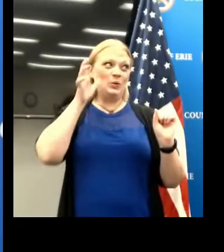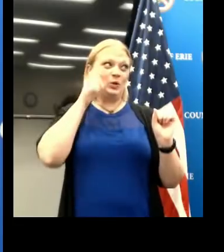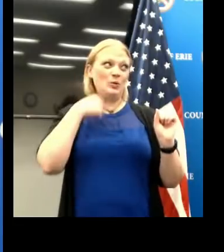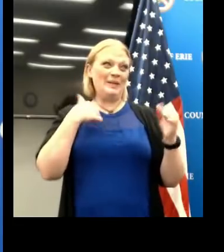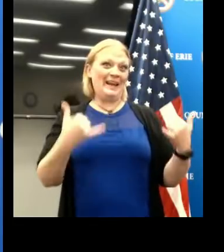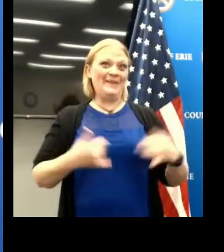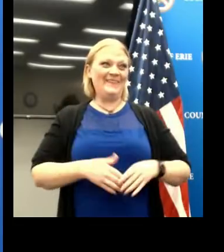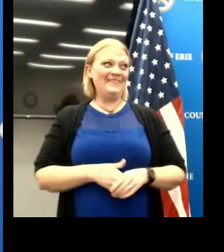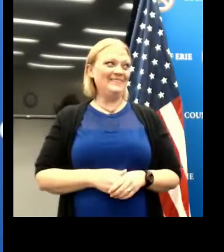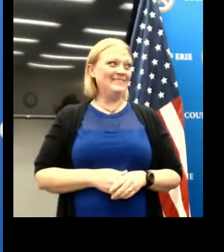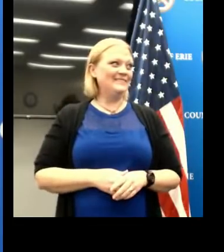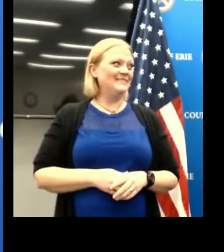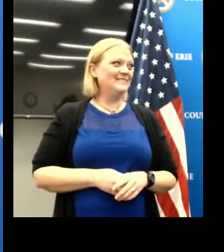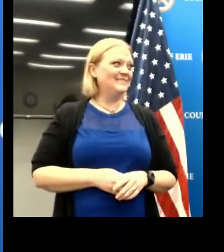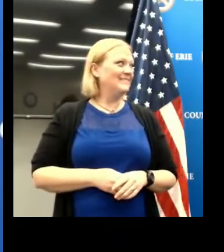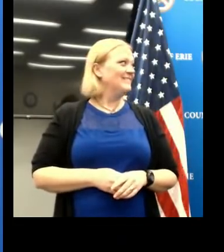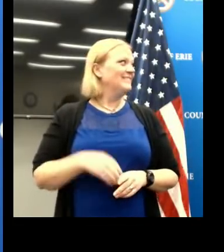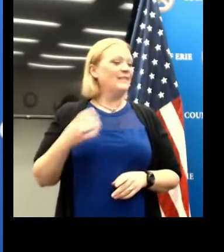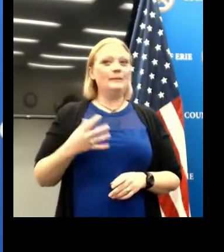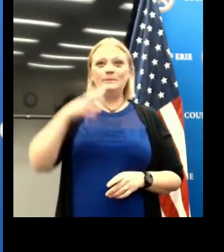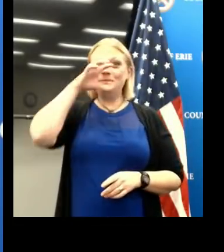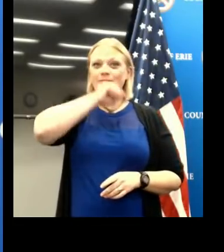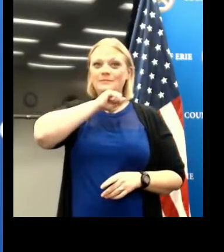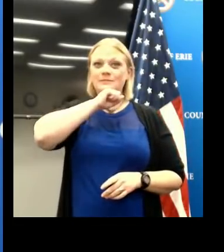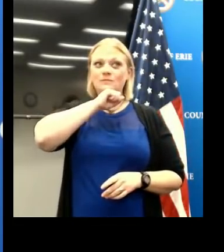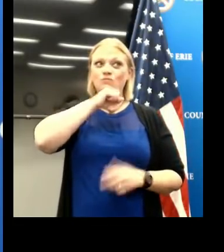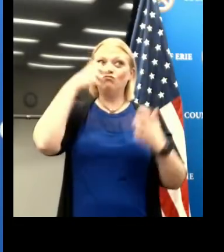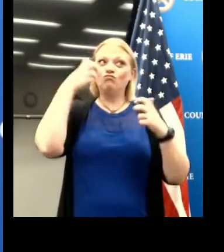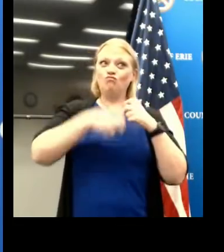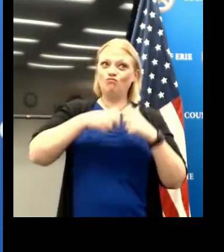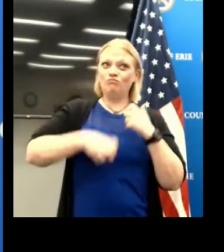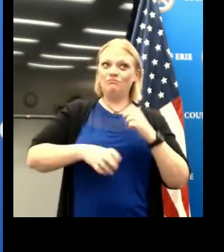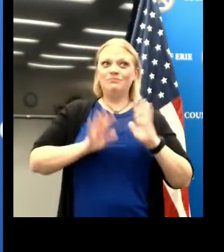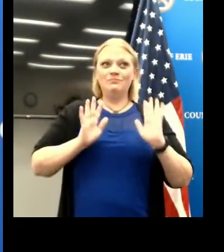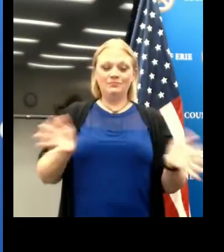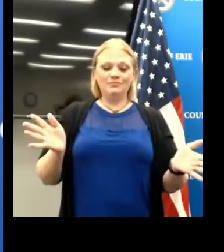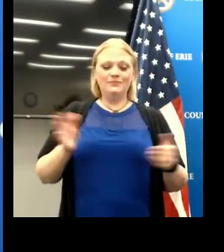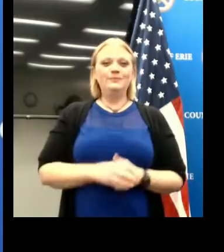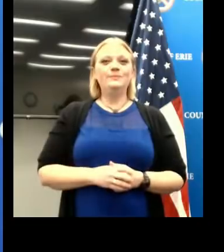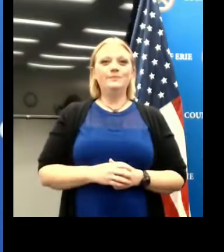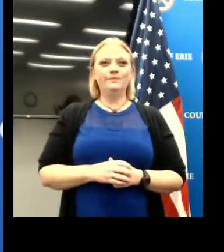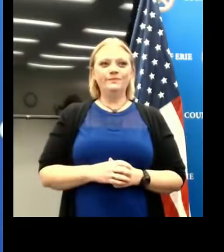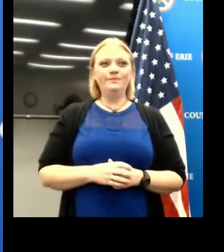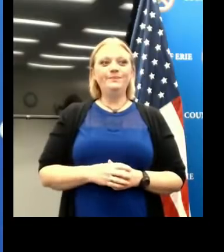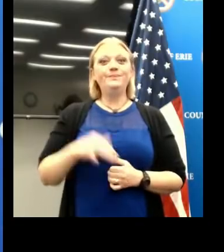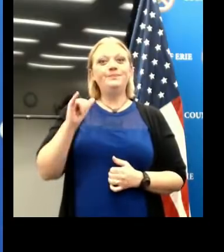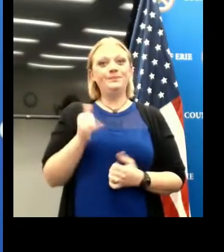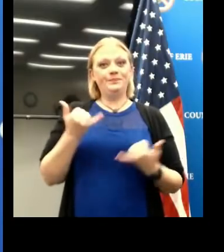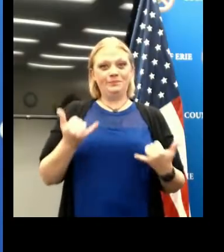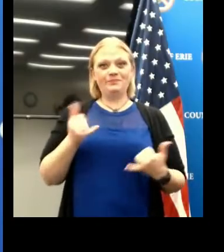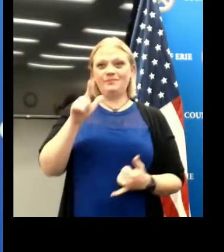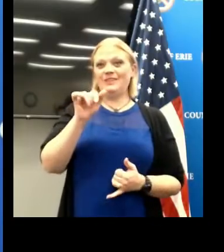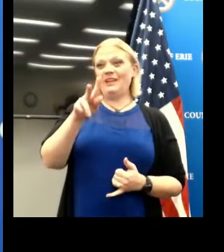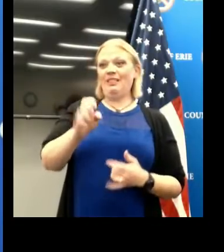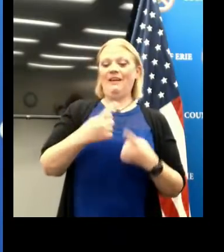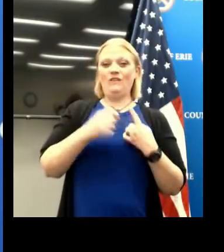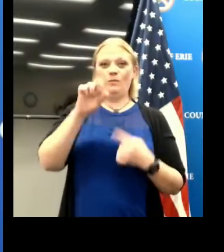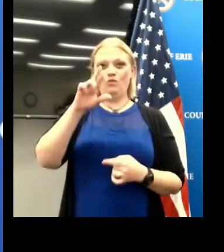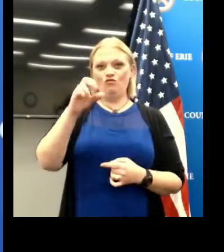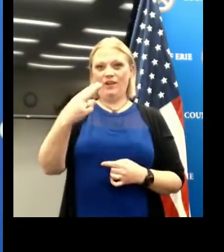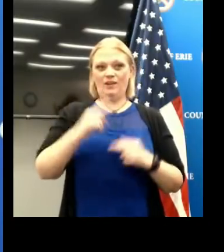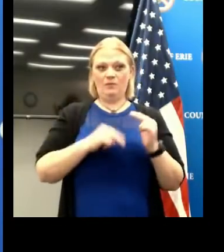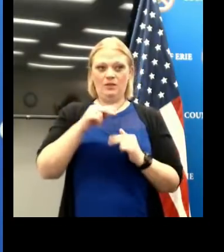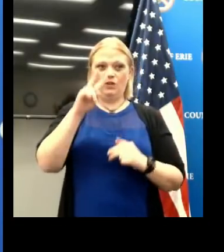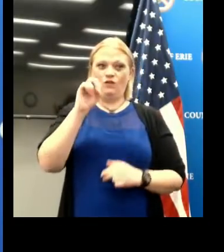now? I guess there was a slight issue there, but we are coming to you live from the Rath Building for our November